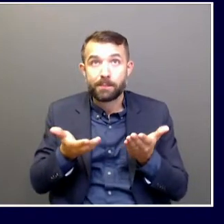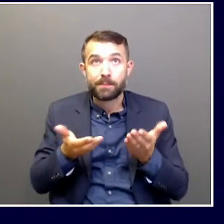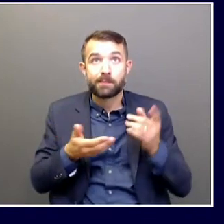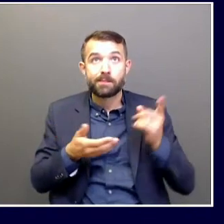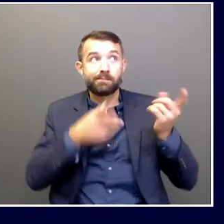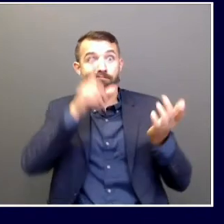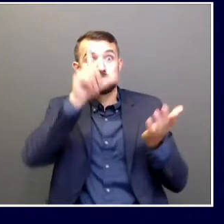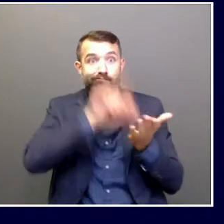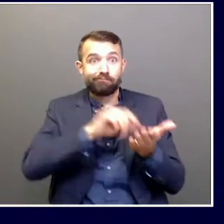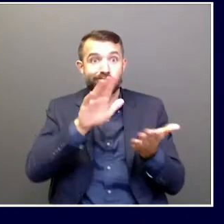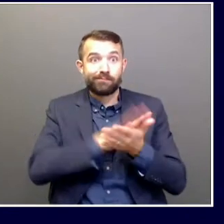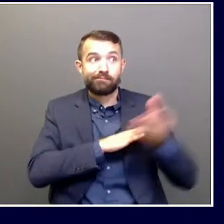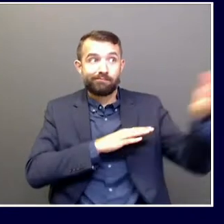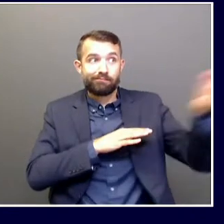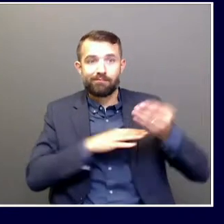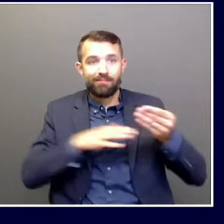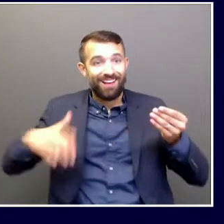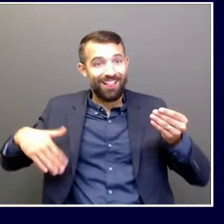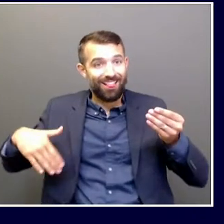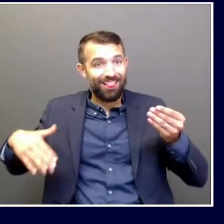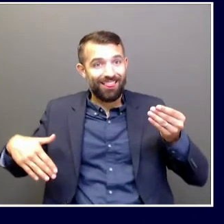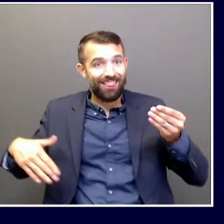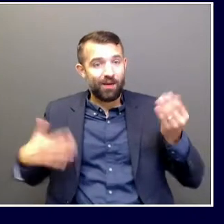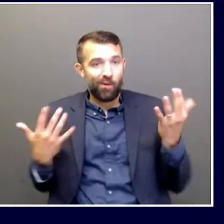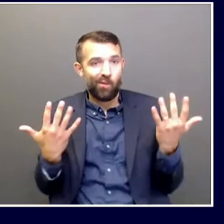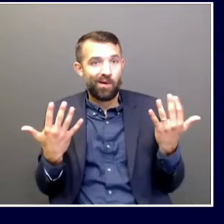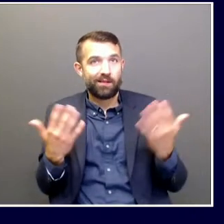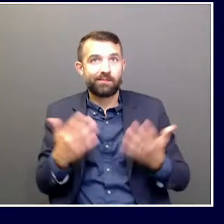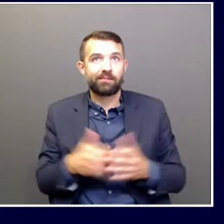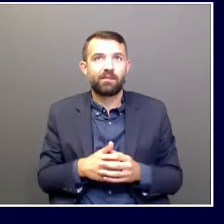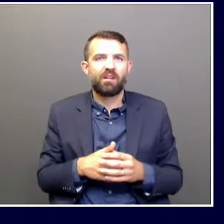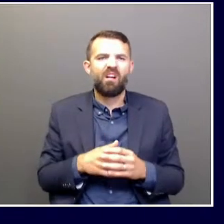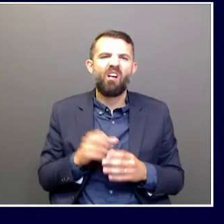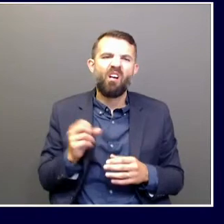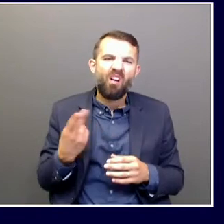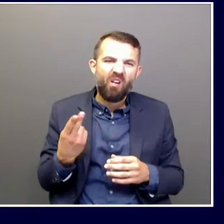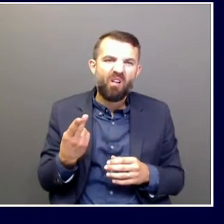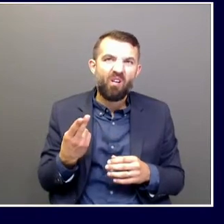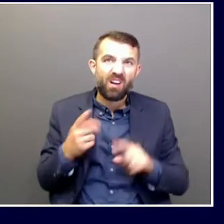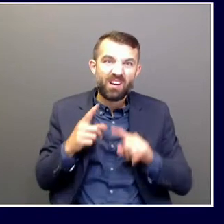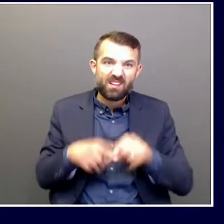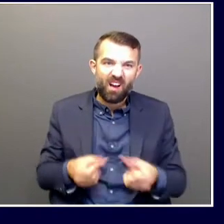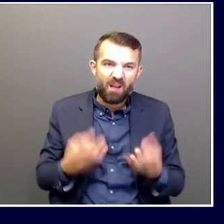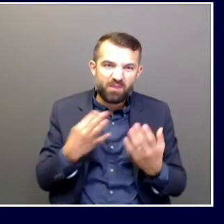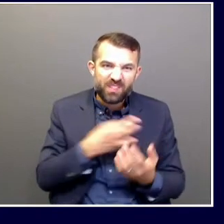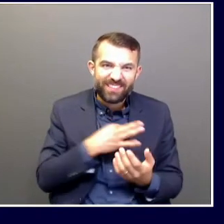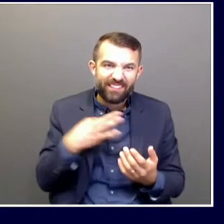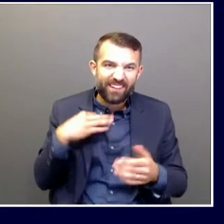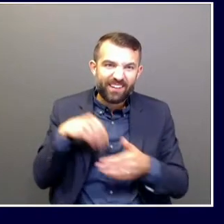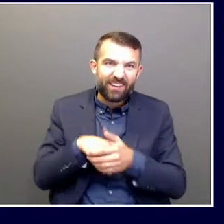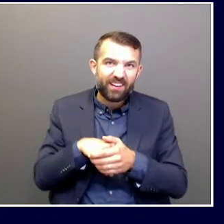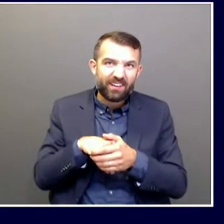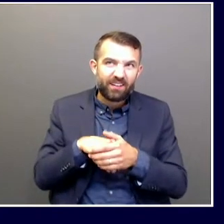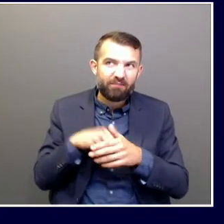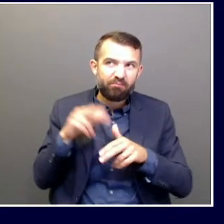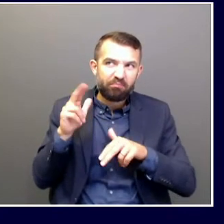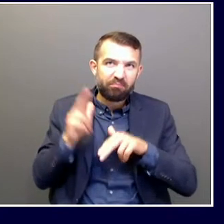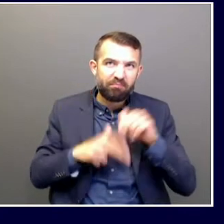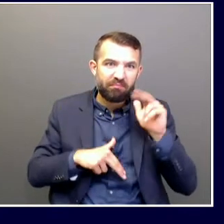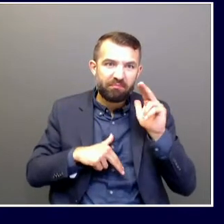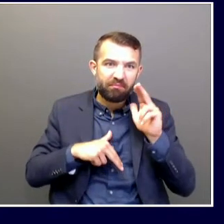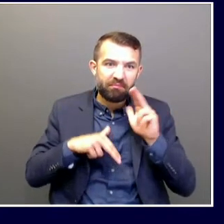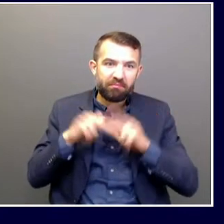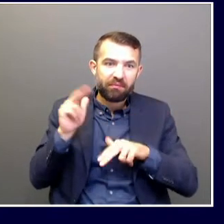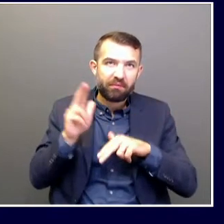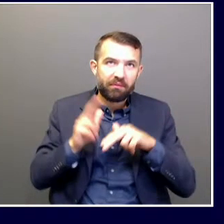Okay. Does it depend on how many employees there are in the workplace? Like, does it have to be 100 or something like that? That's one